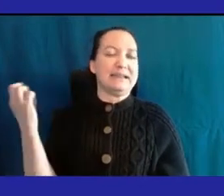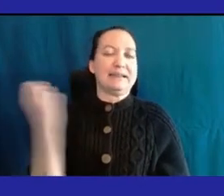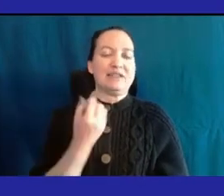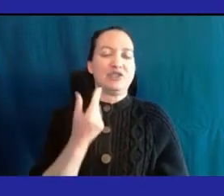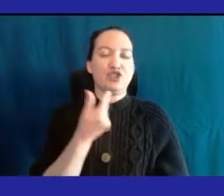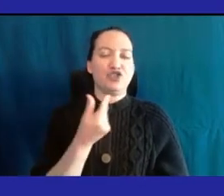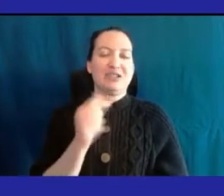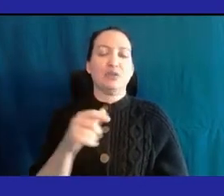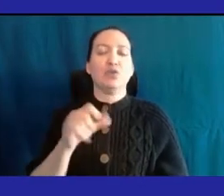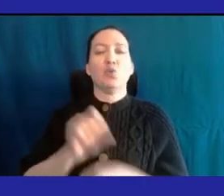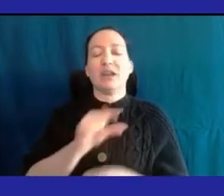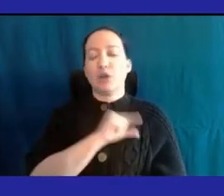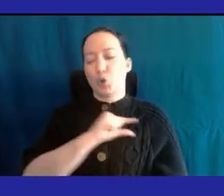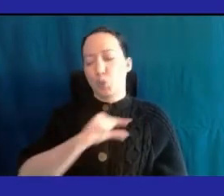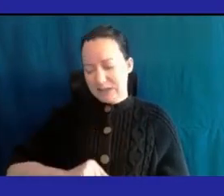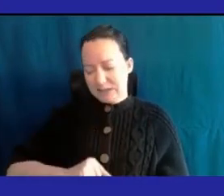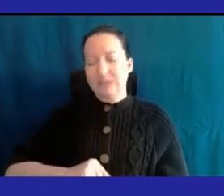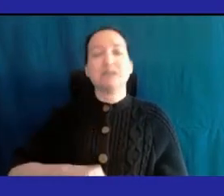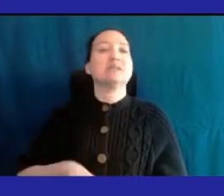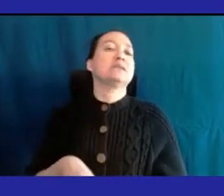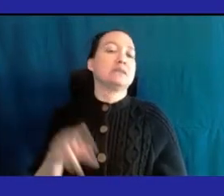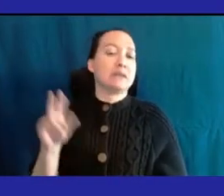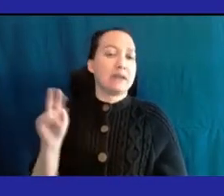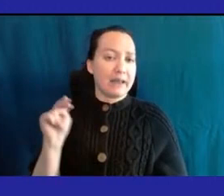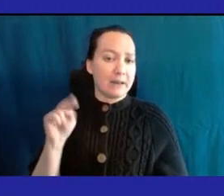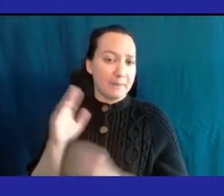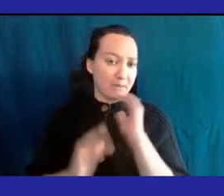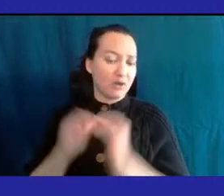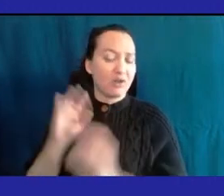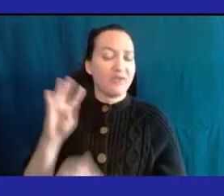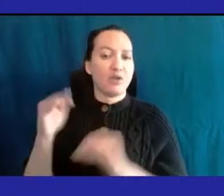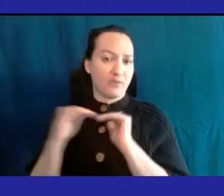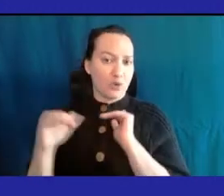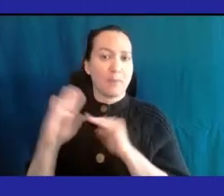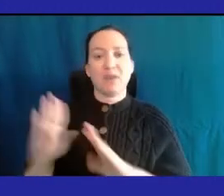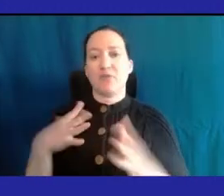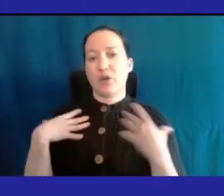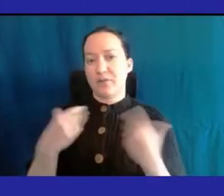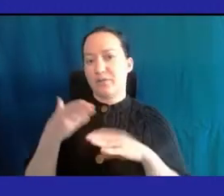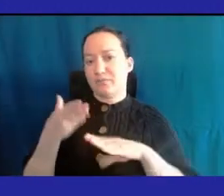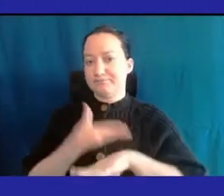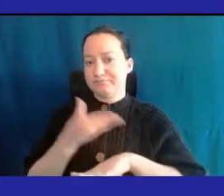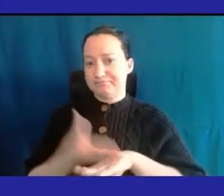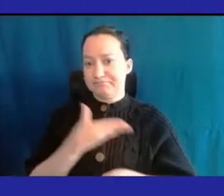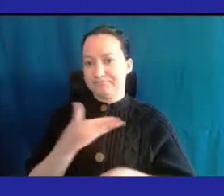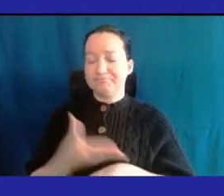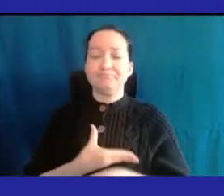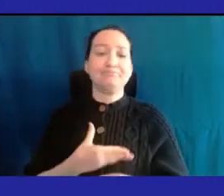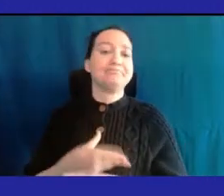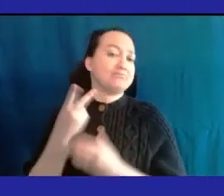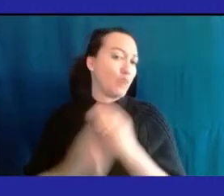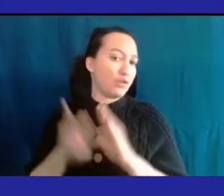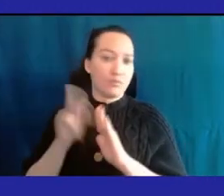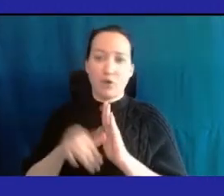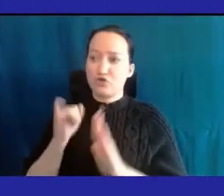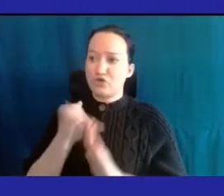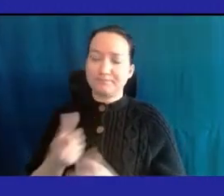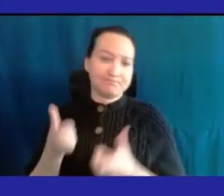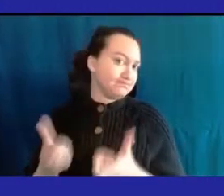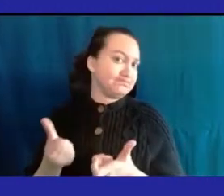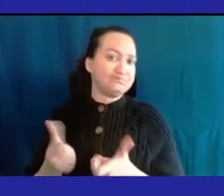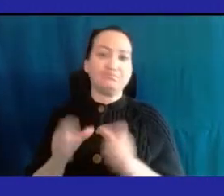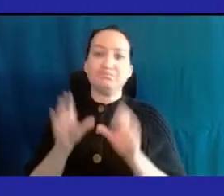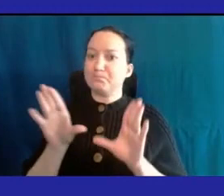working in Queens in the end building, fourth floor behavioral health renovation. Both projects are going great, and this is an